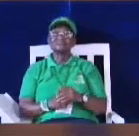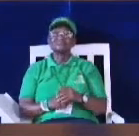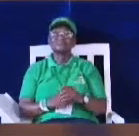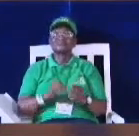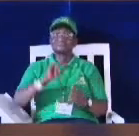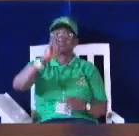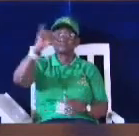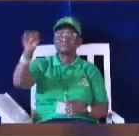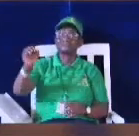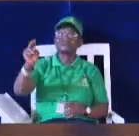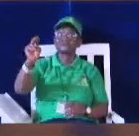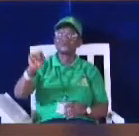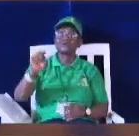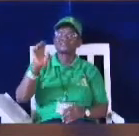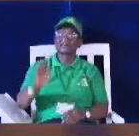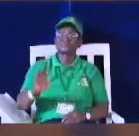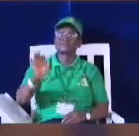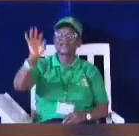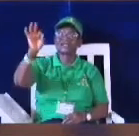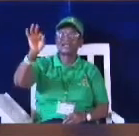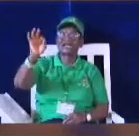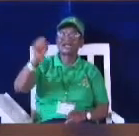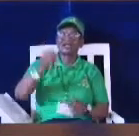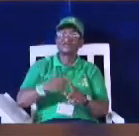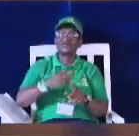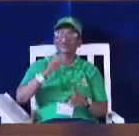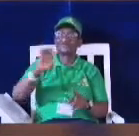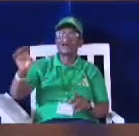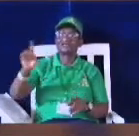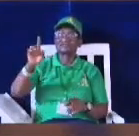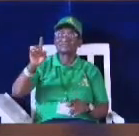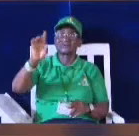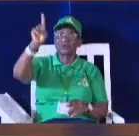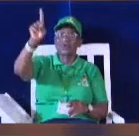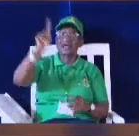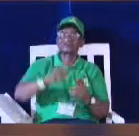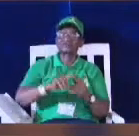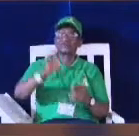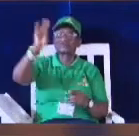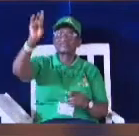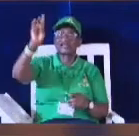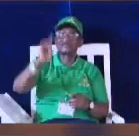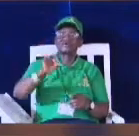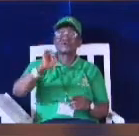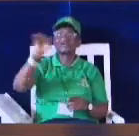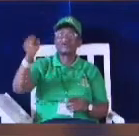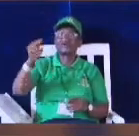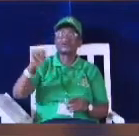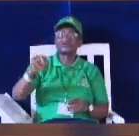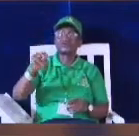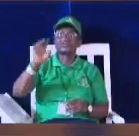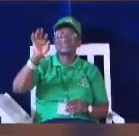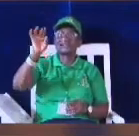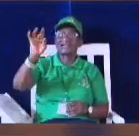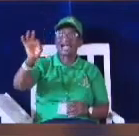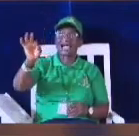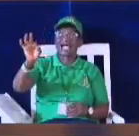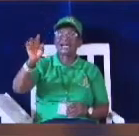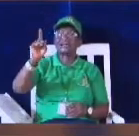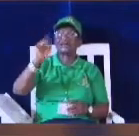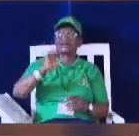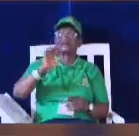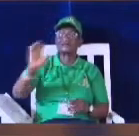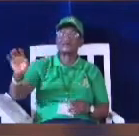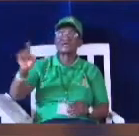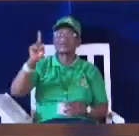John chapter 9, from verse 1 to 7. John 9, 1 to